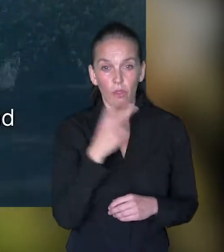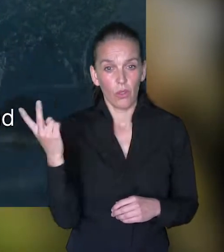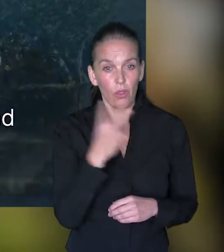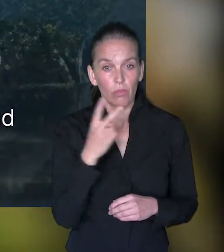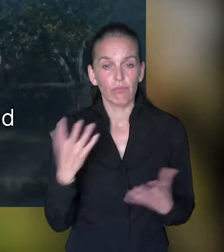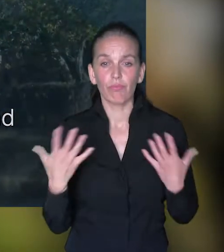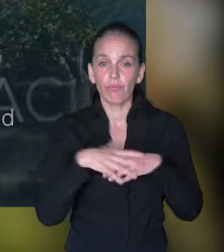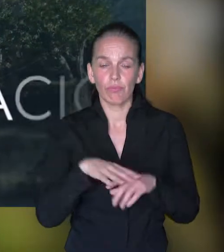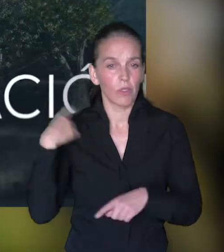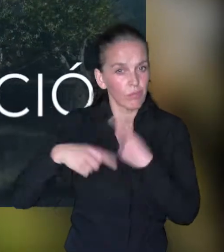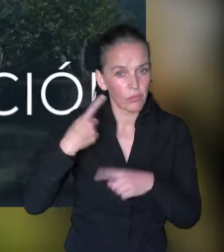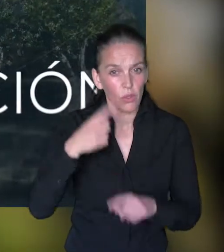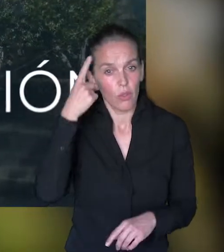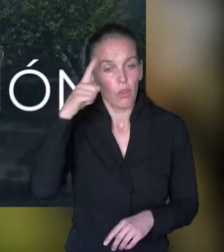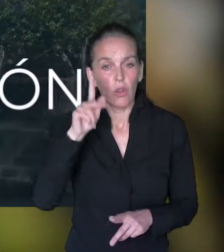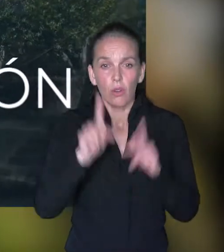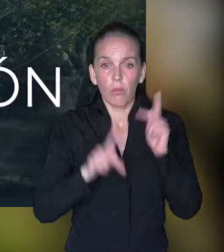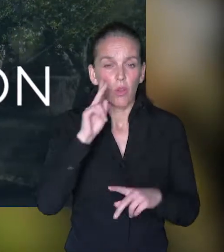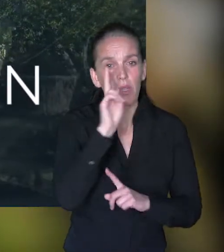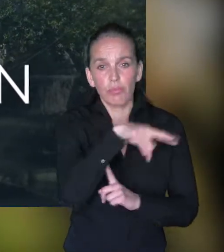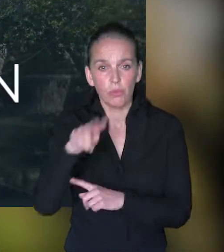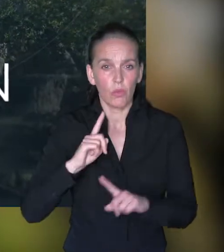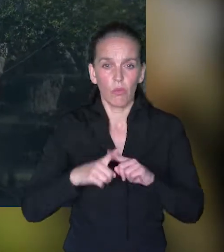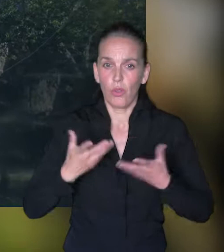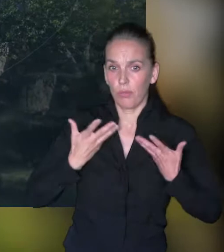made for admiration and peace.